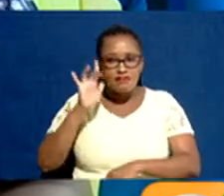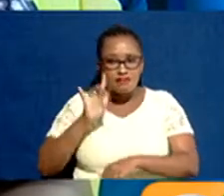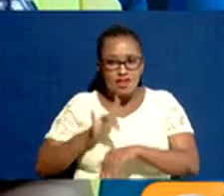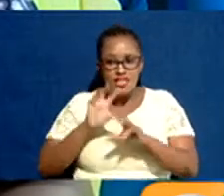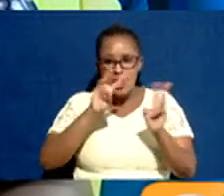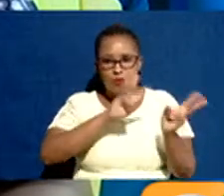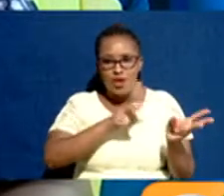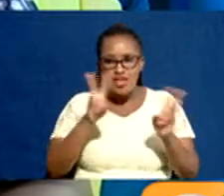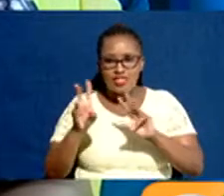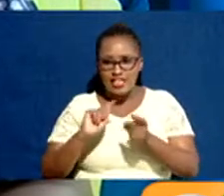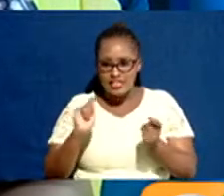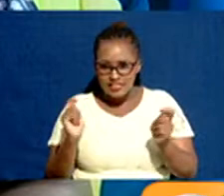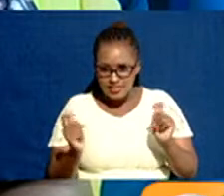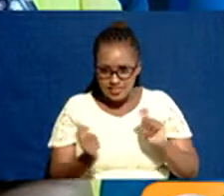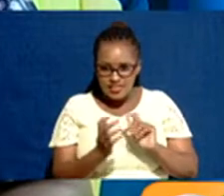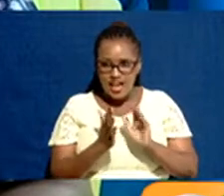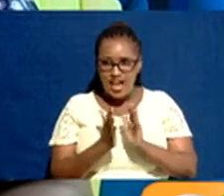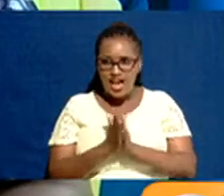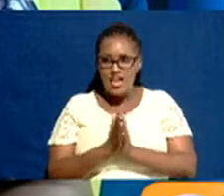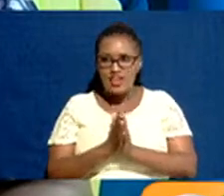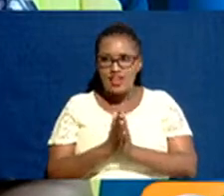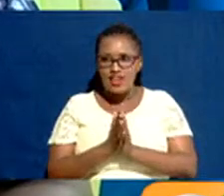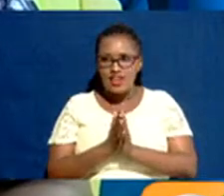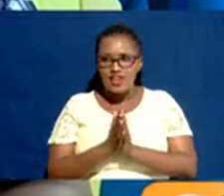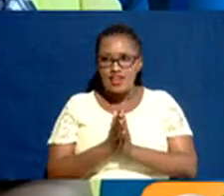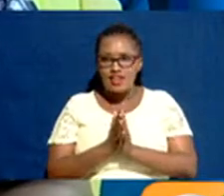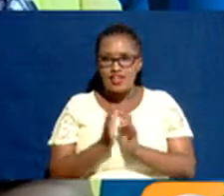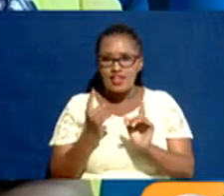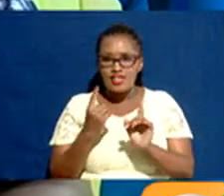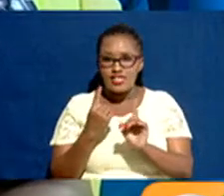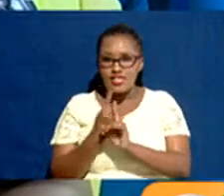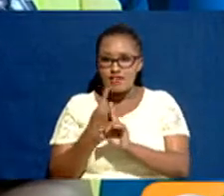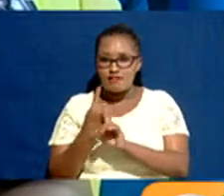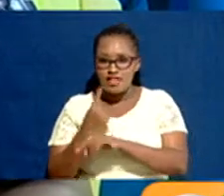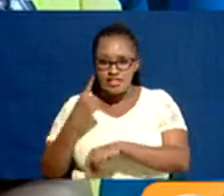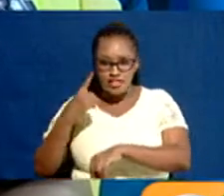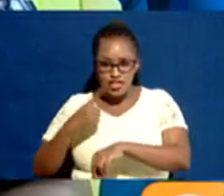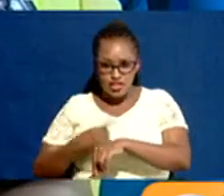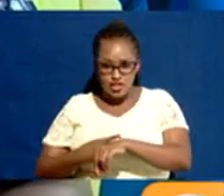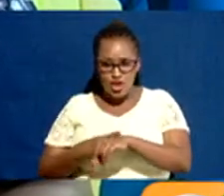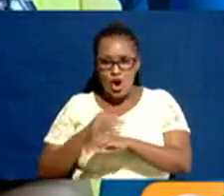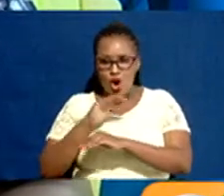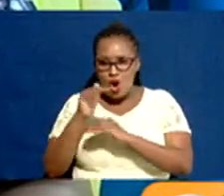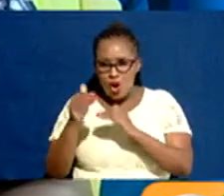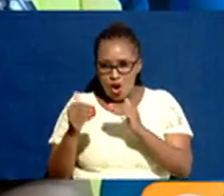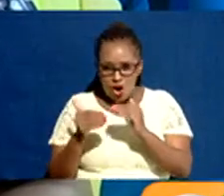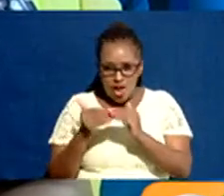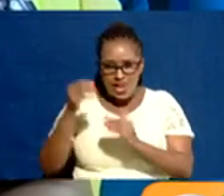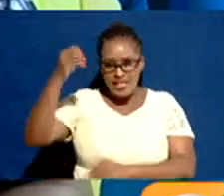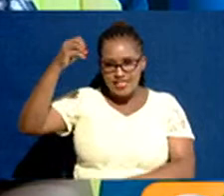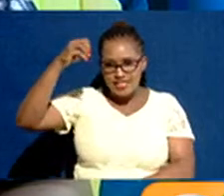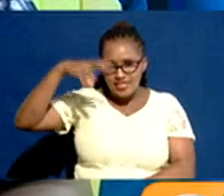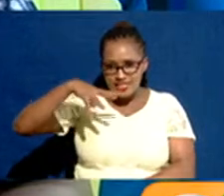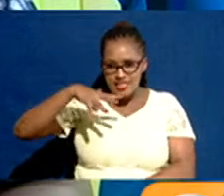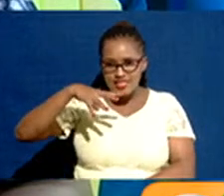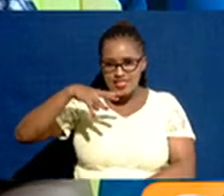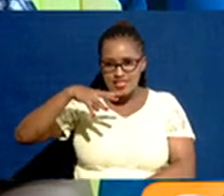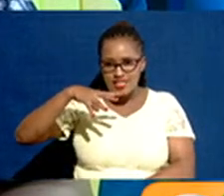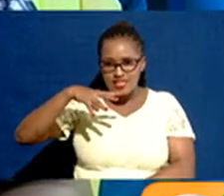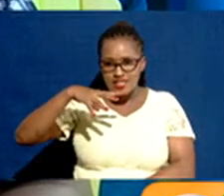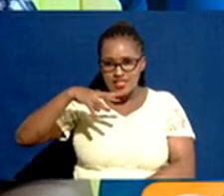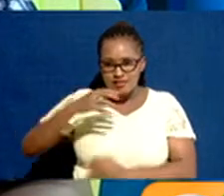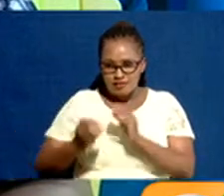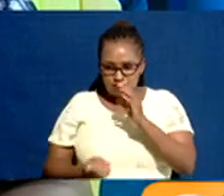change and five failed consecutive seasons. All electricity